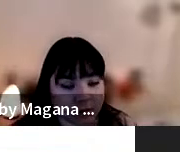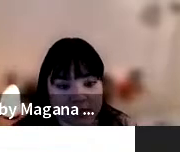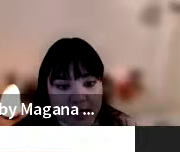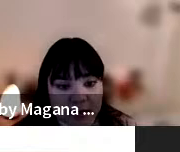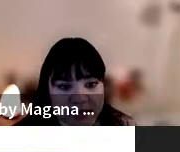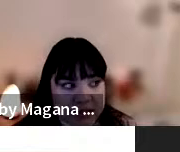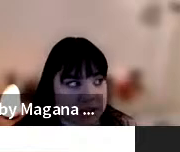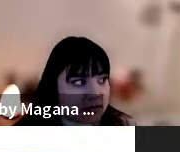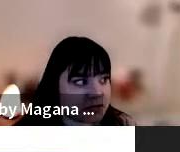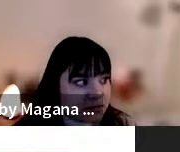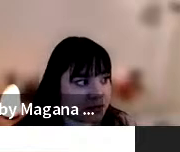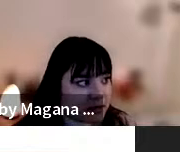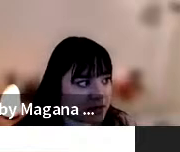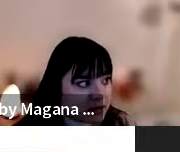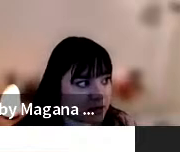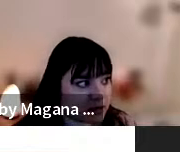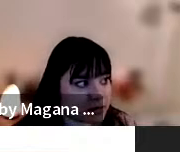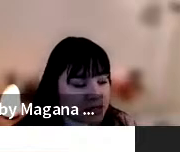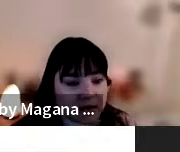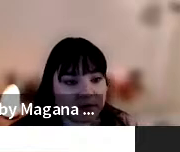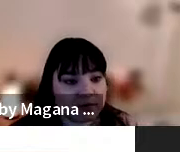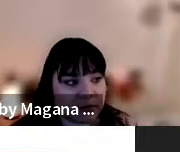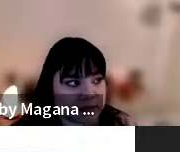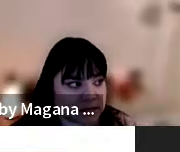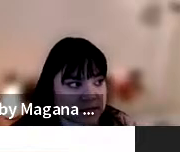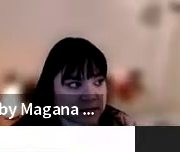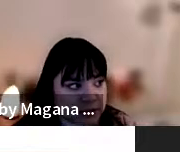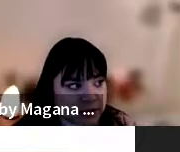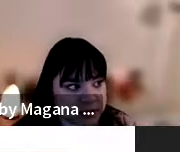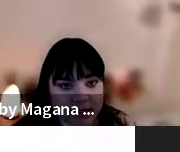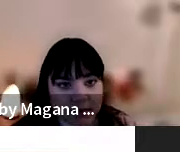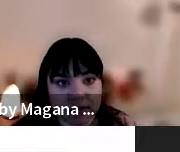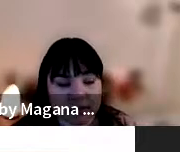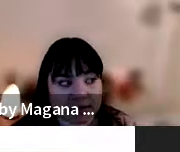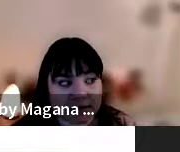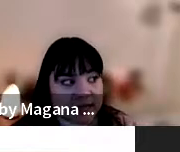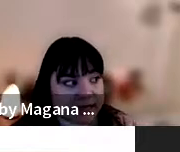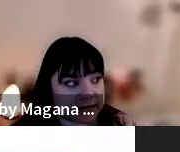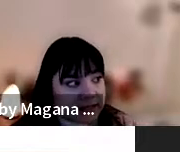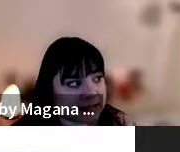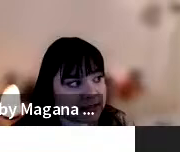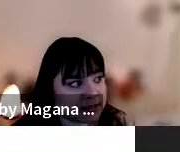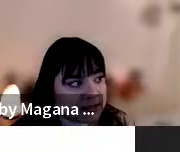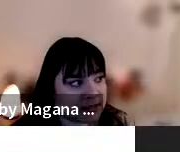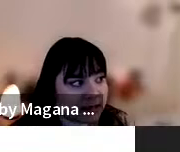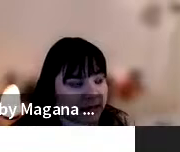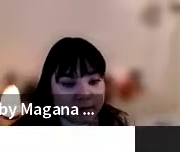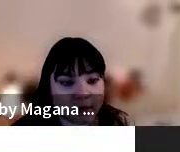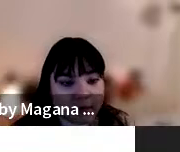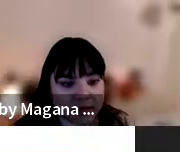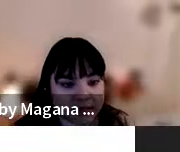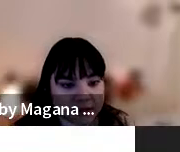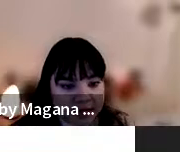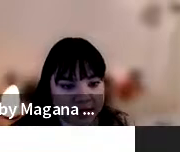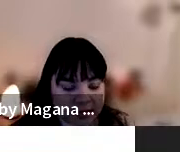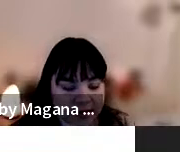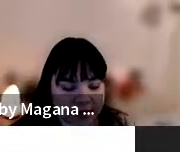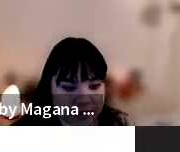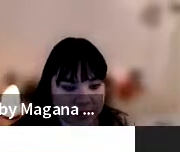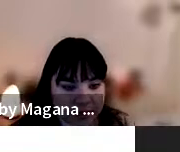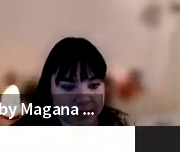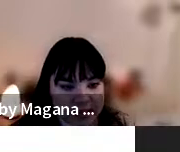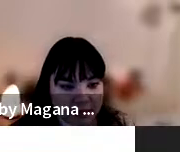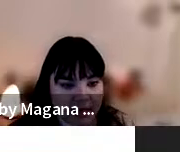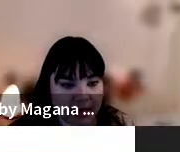meetings. So to help us achieve some of the meeting goals, focus on solutions and productive dialogue, really try to